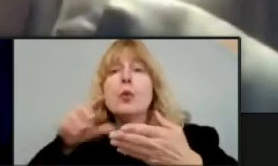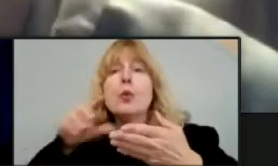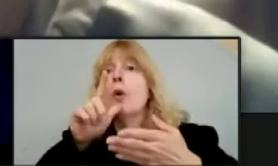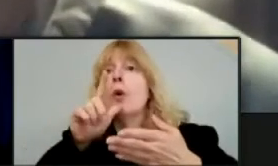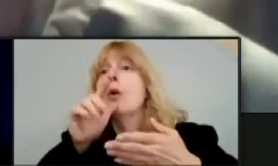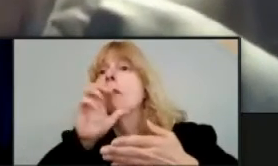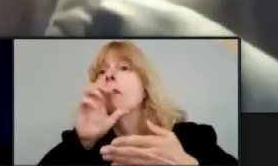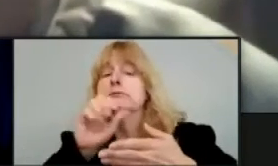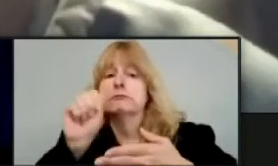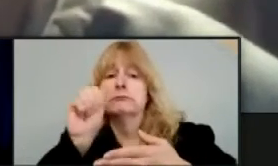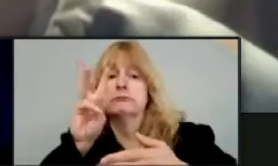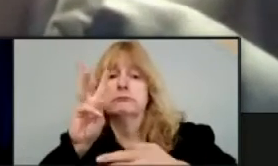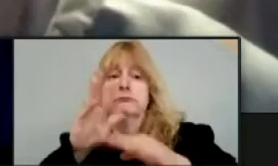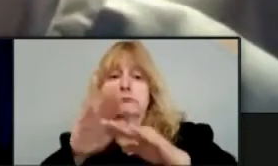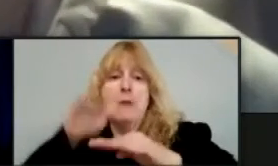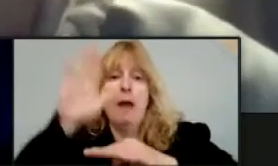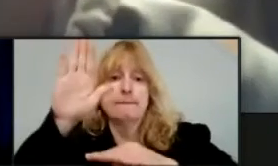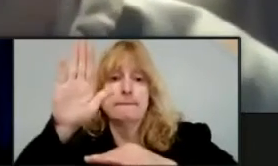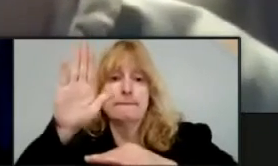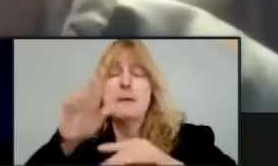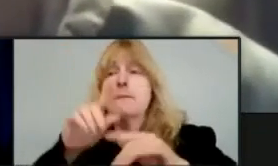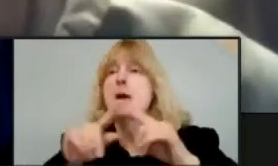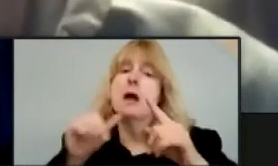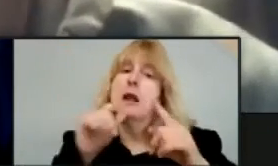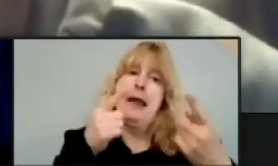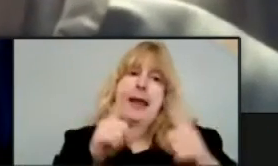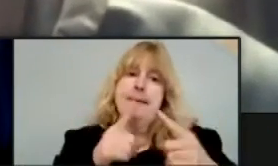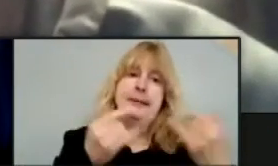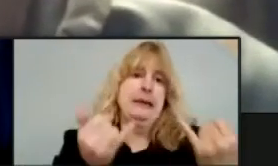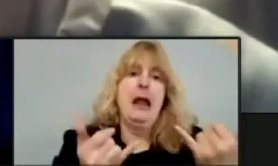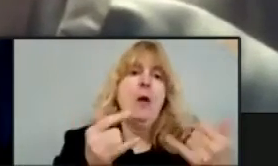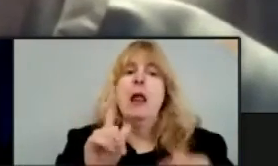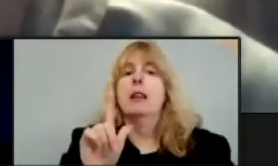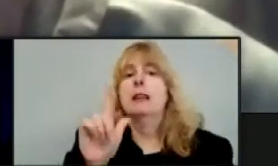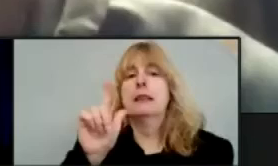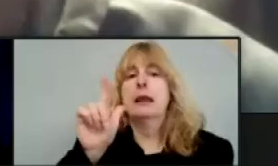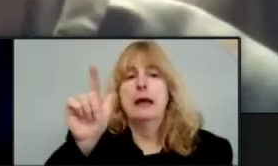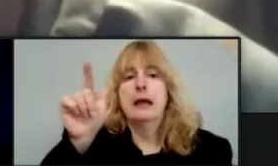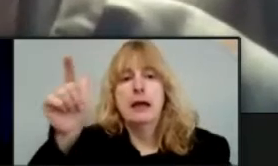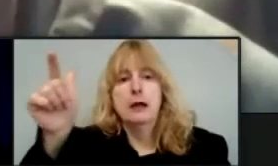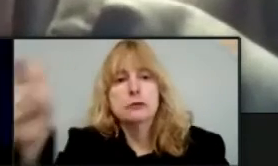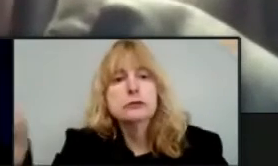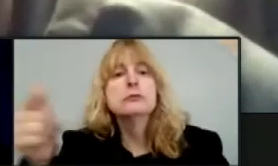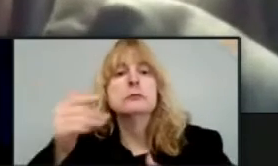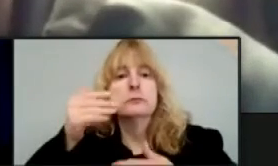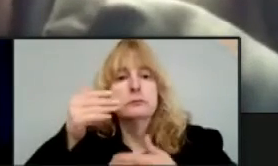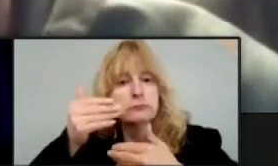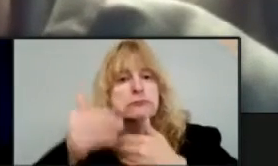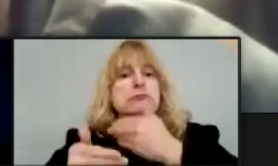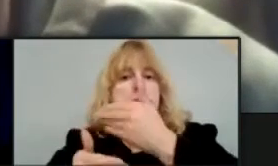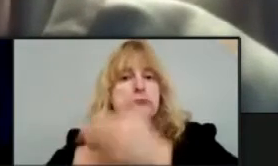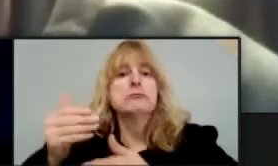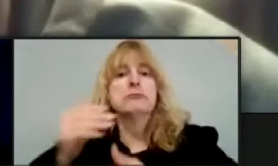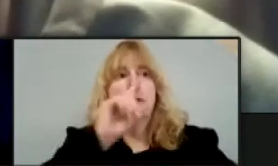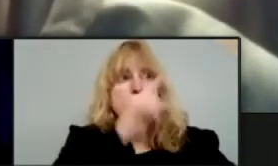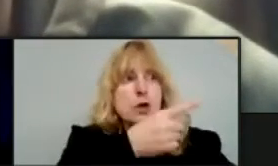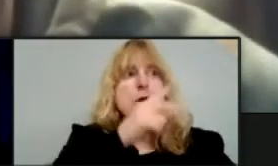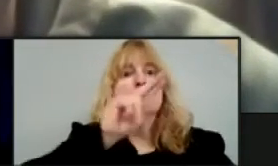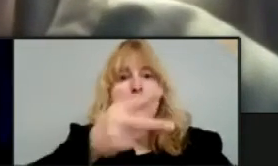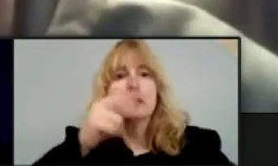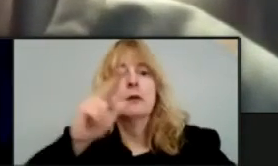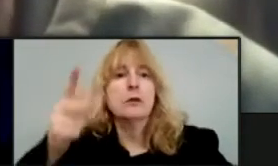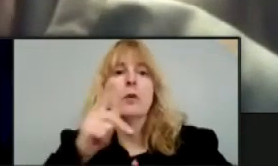16. But that will happen later in the rollout in the phases. I think the city is going to